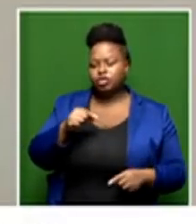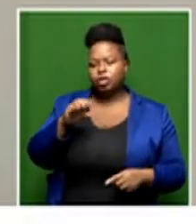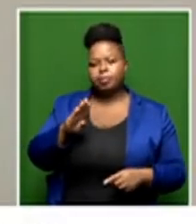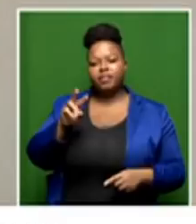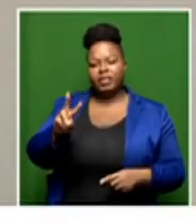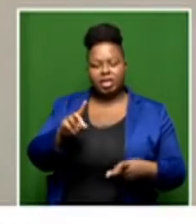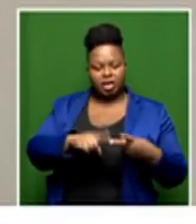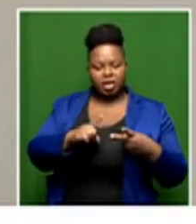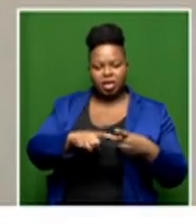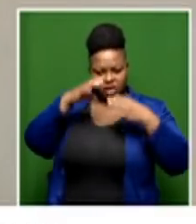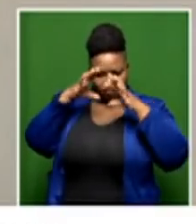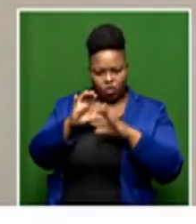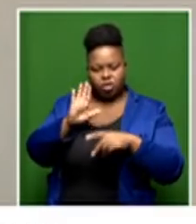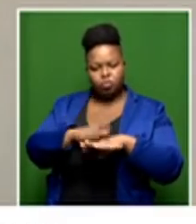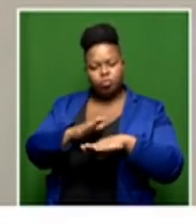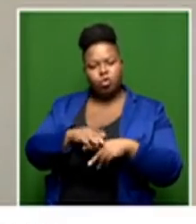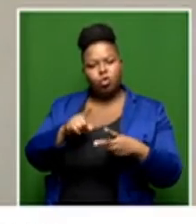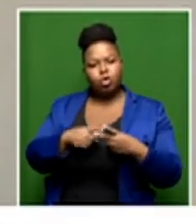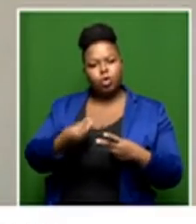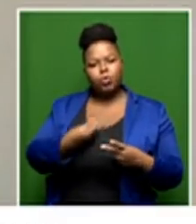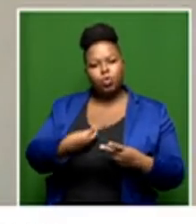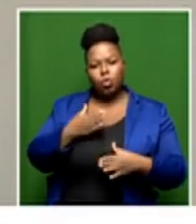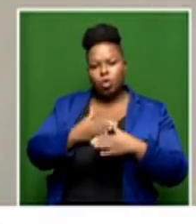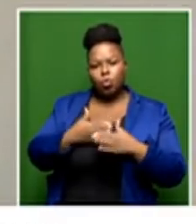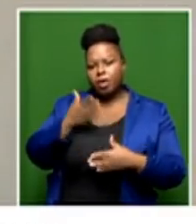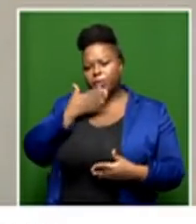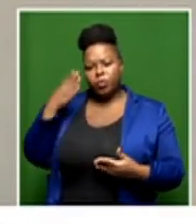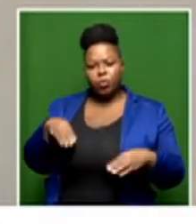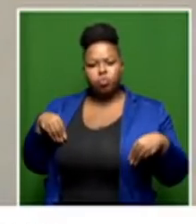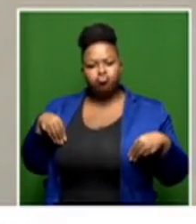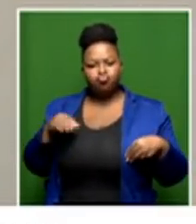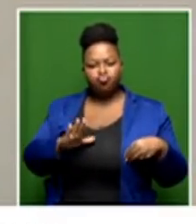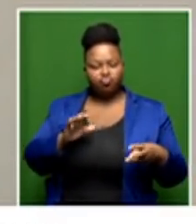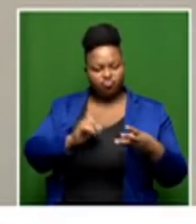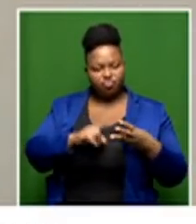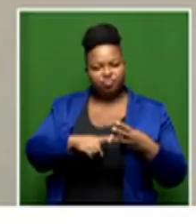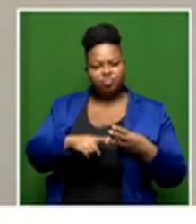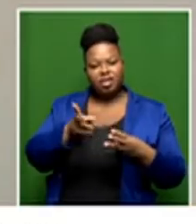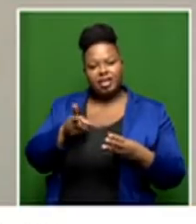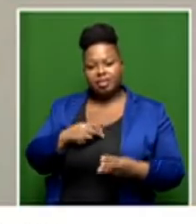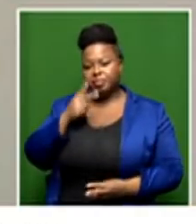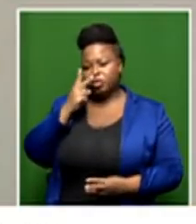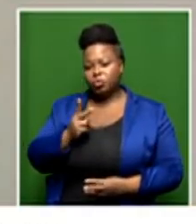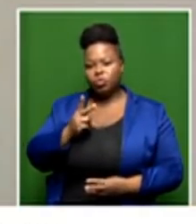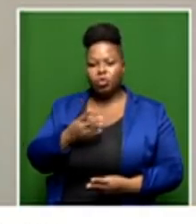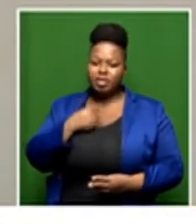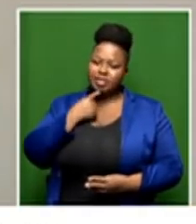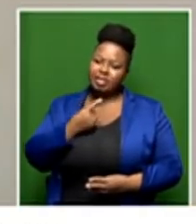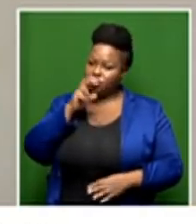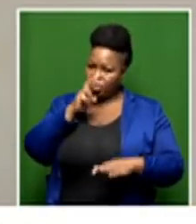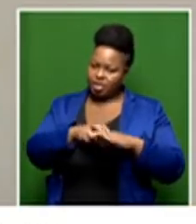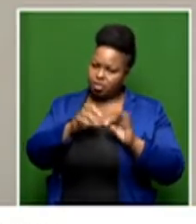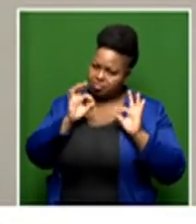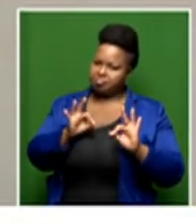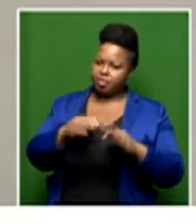our youth unemployment. I saw among some of the things also the need to have a proper